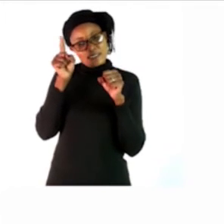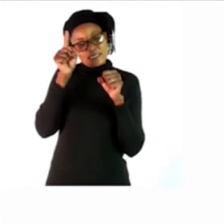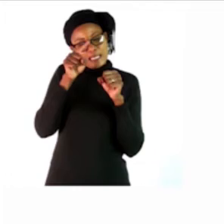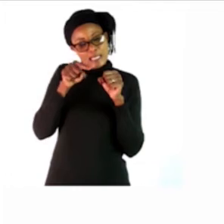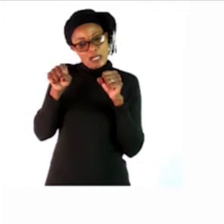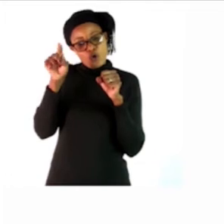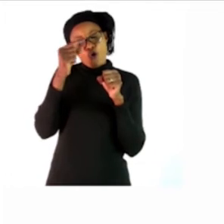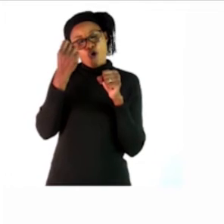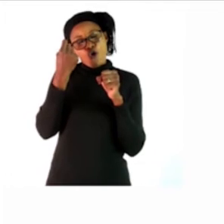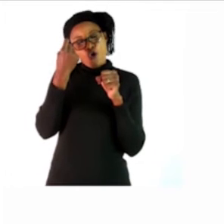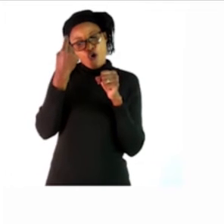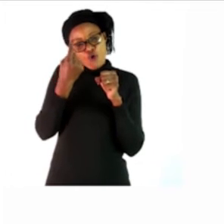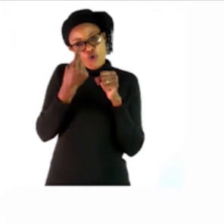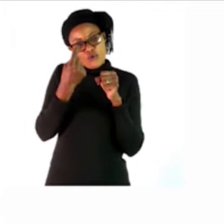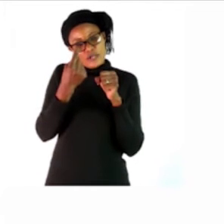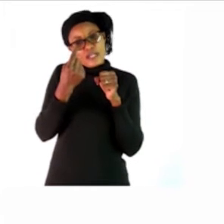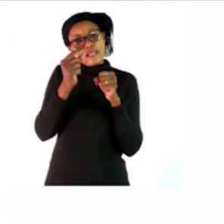the letter H.